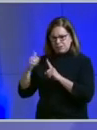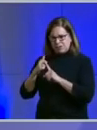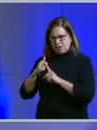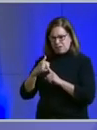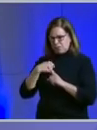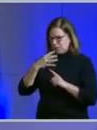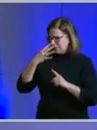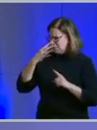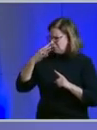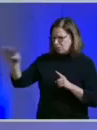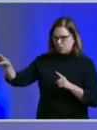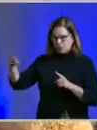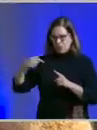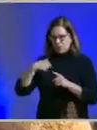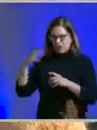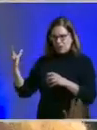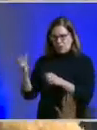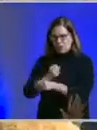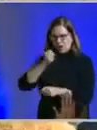place.